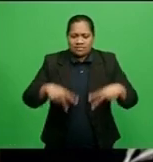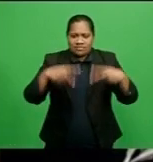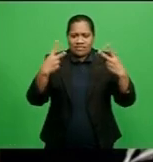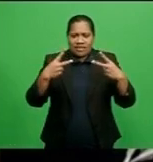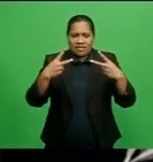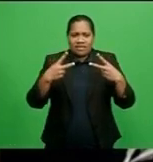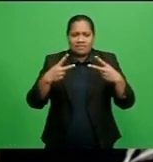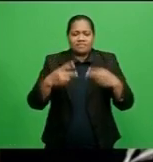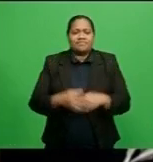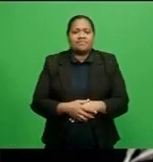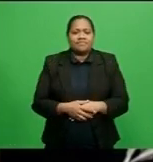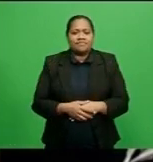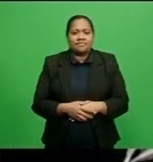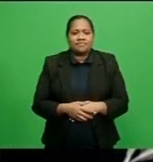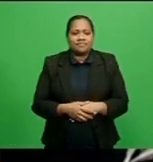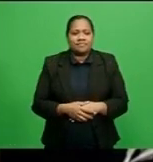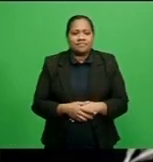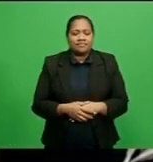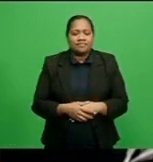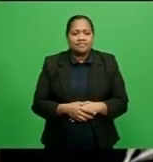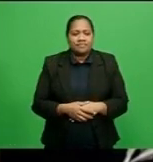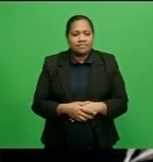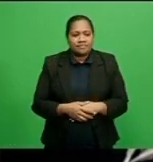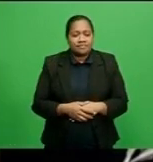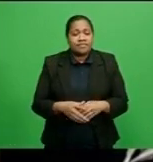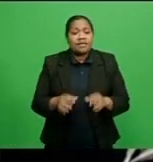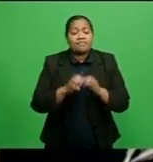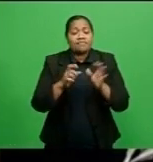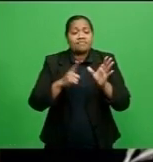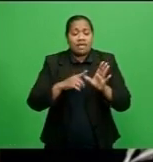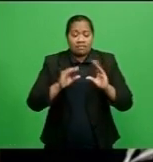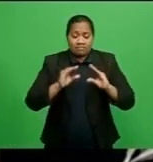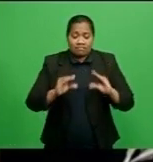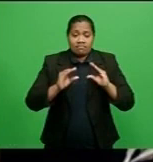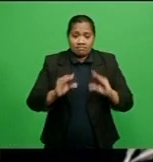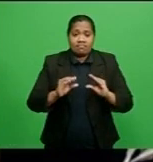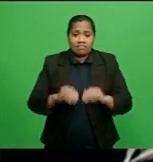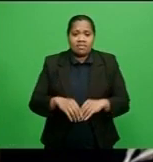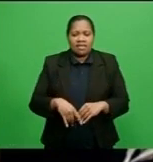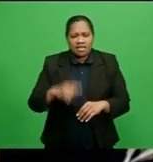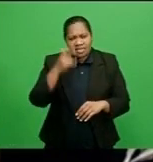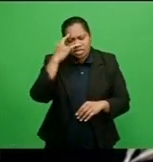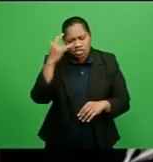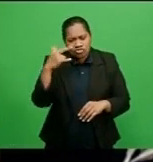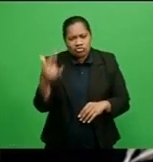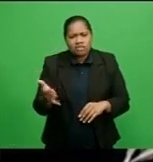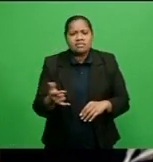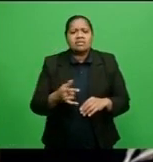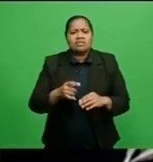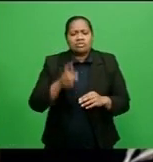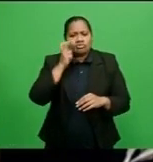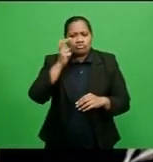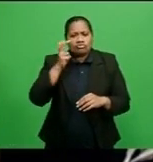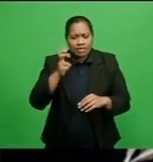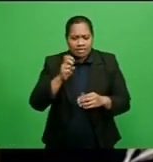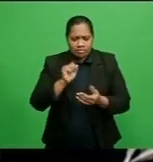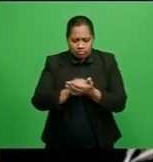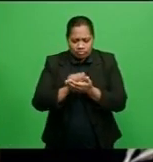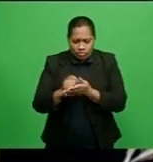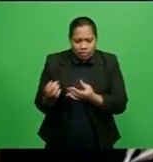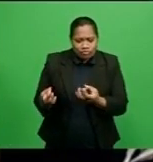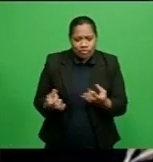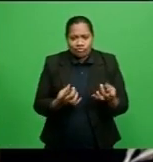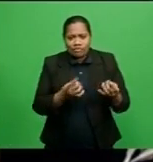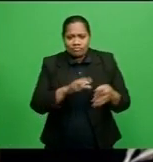Delta One Automotive Repairs Rewa. Bar coach Ronil Kumar has adjusted their training regime to better prepare for conditions at Churchill